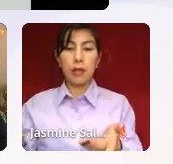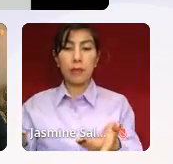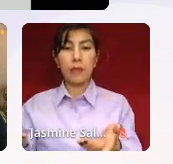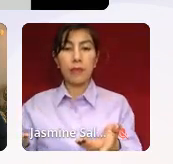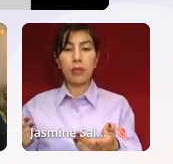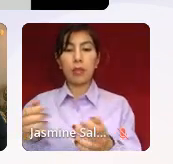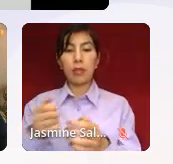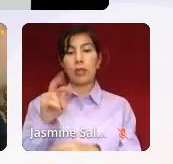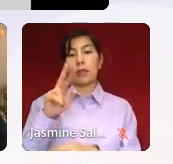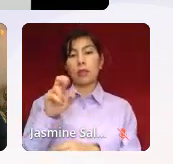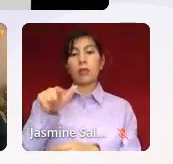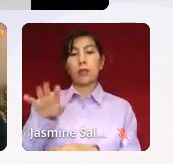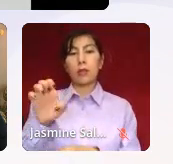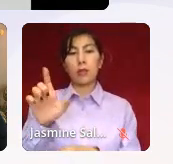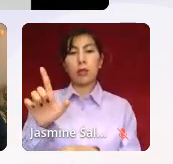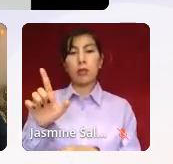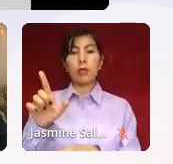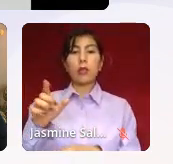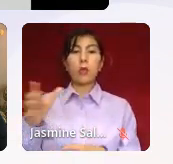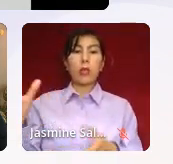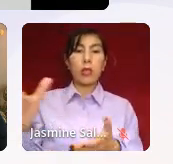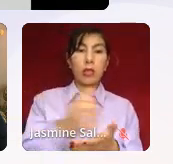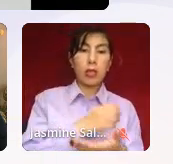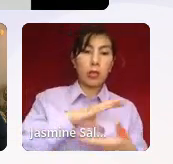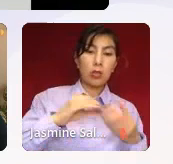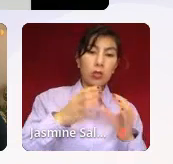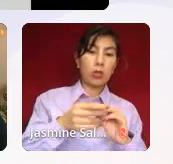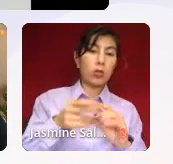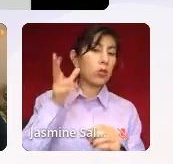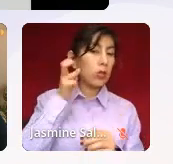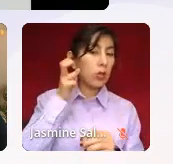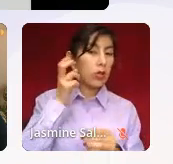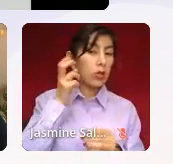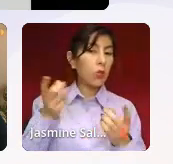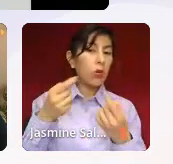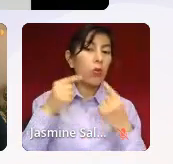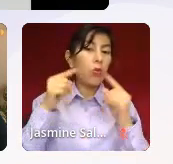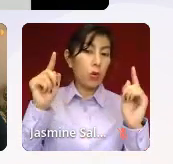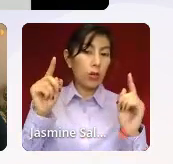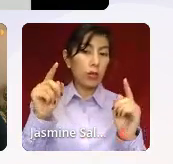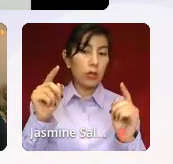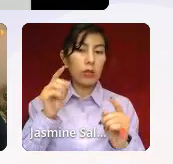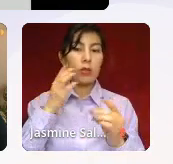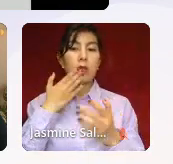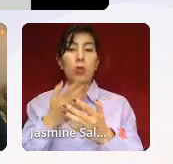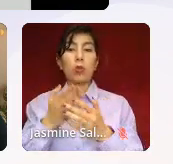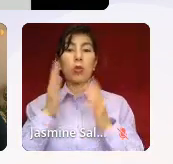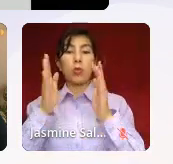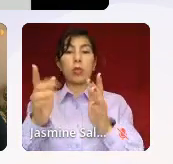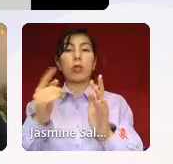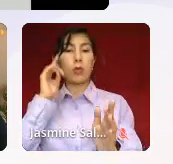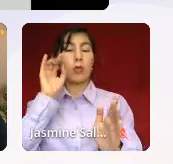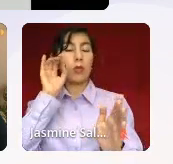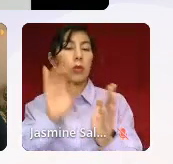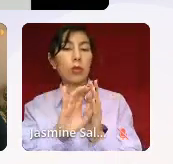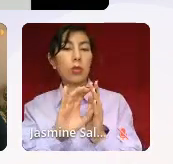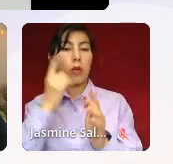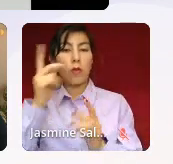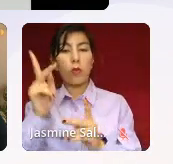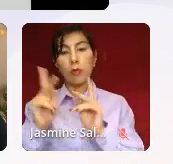started us with we gathered stories to hear what works. And that's a great way to sort of illustrate this for folks.